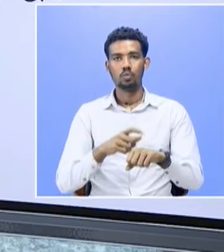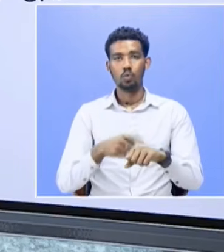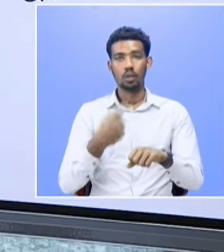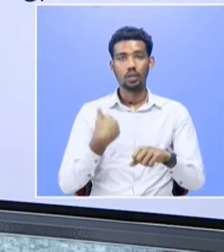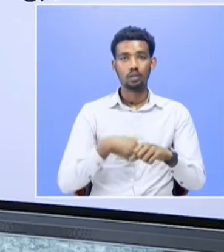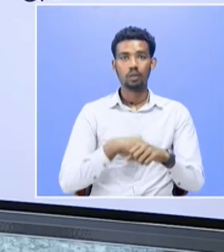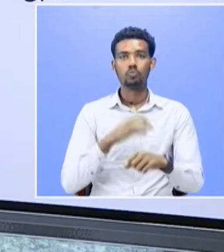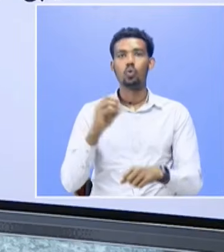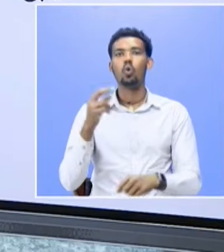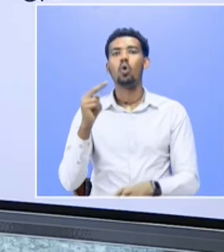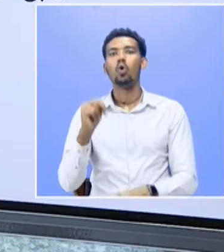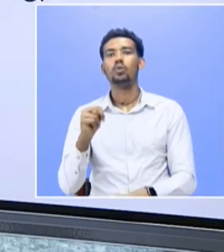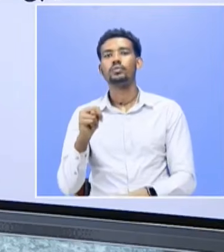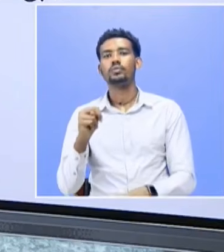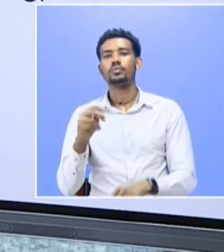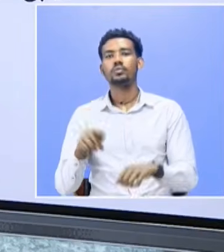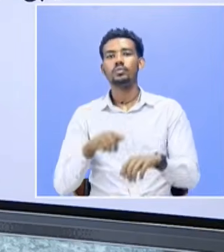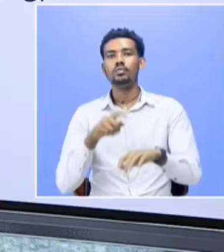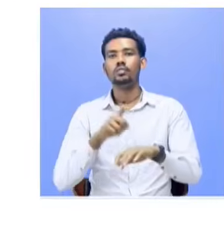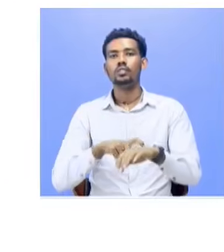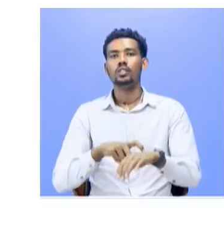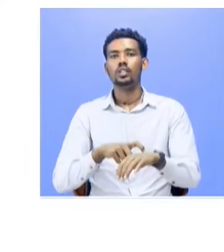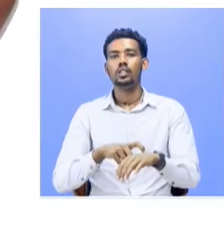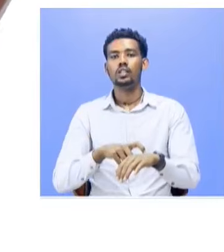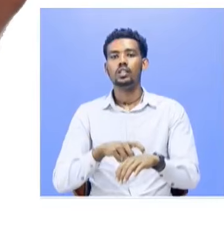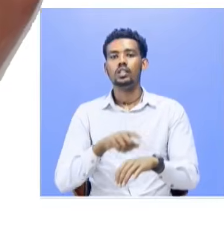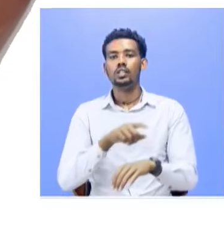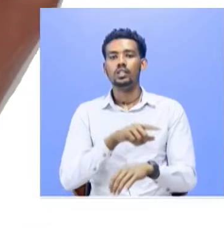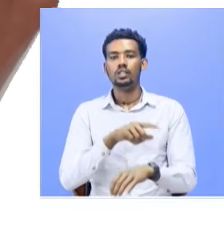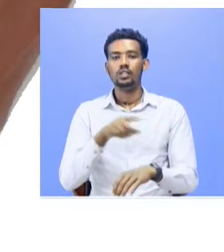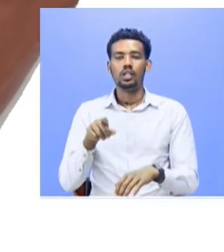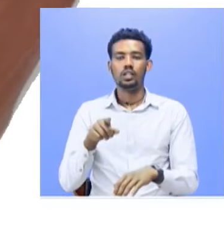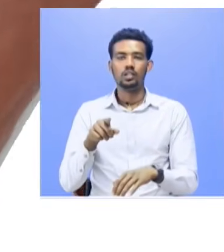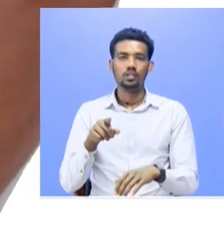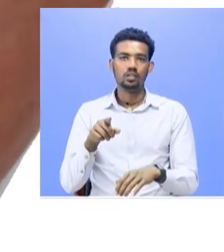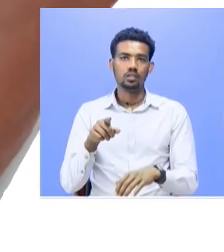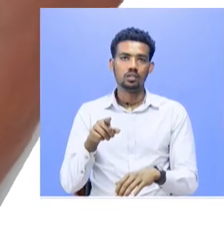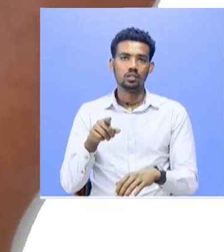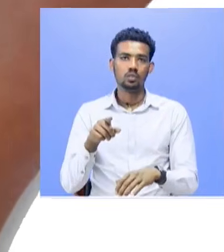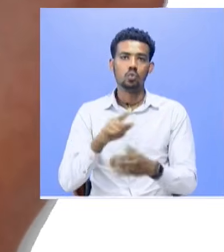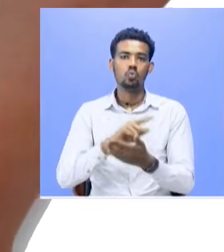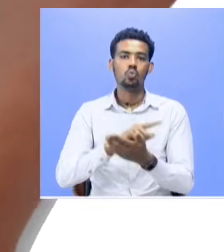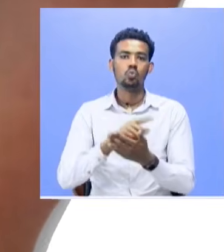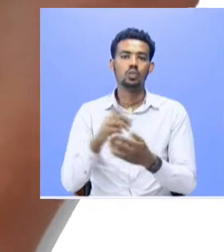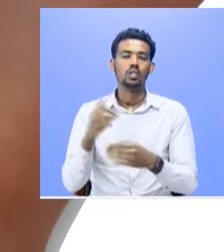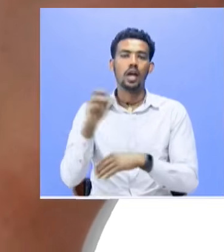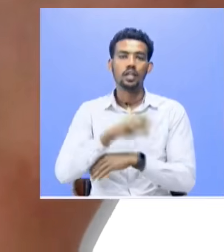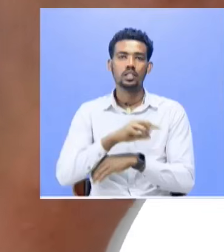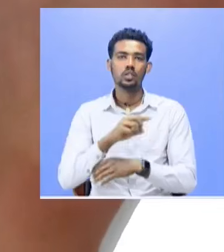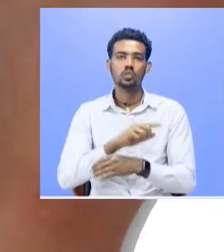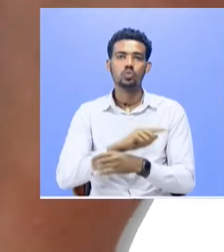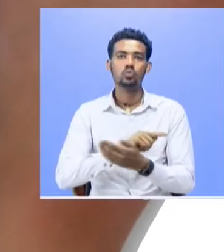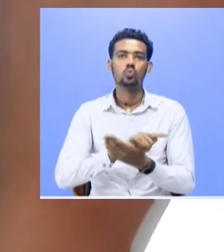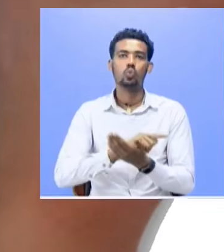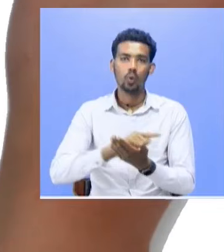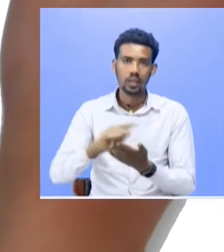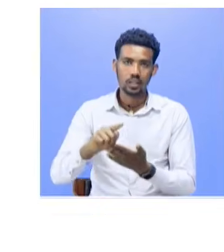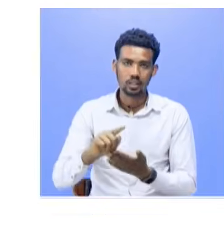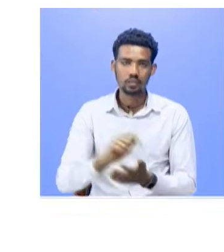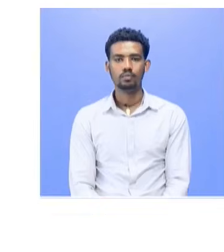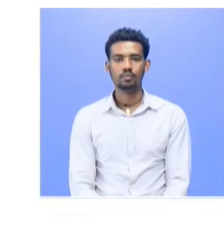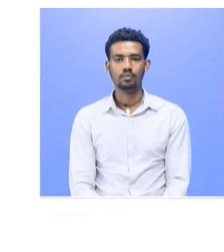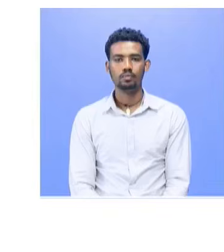on, we can use as a time like days of the week. Days of the